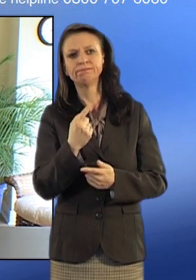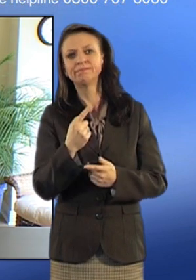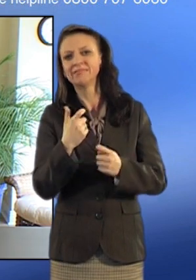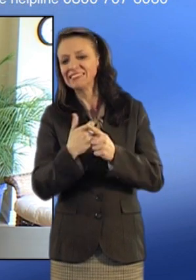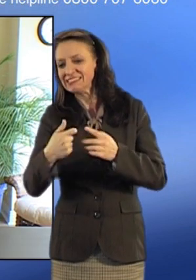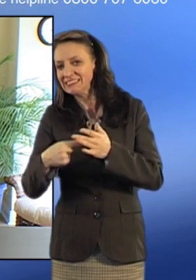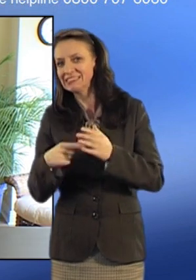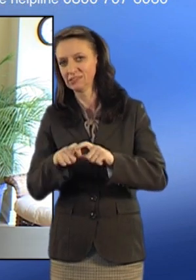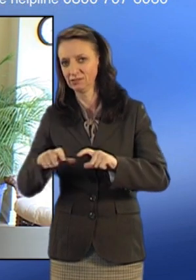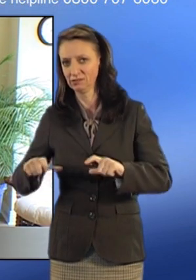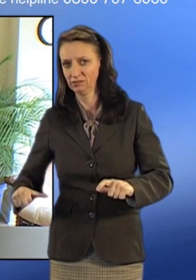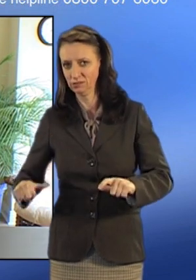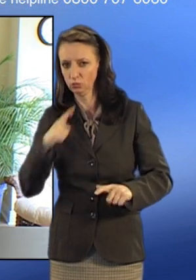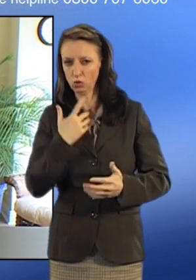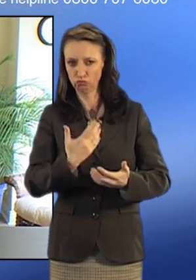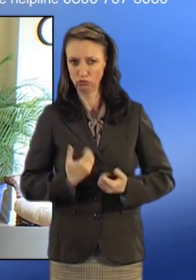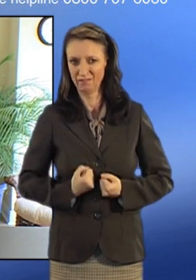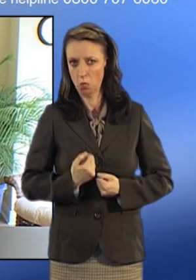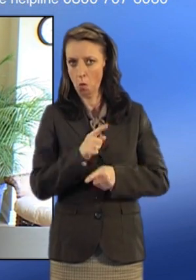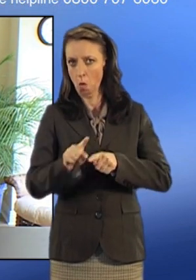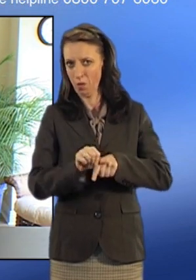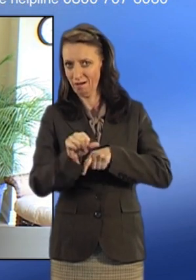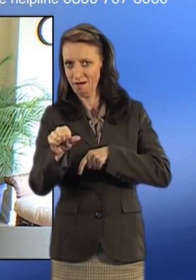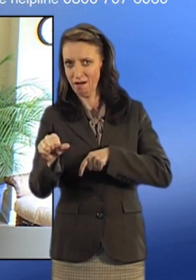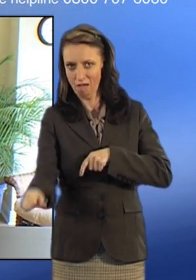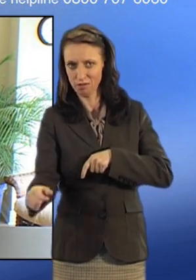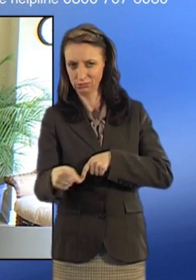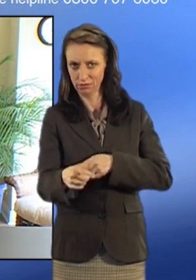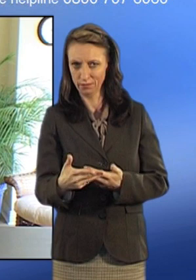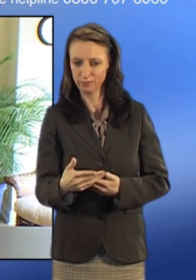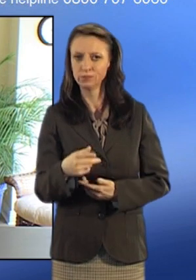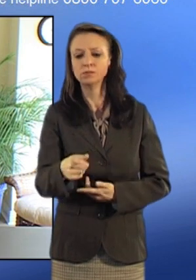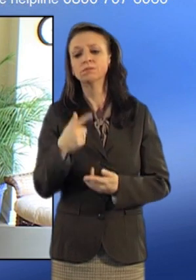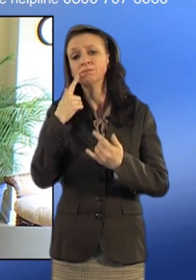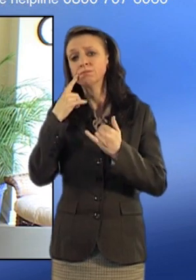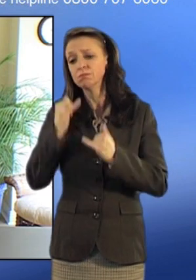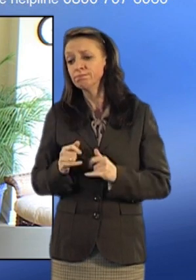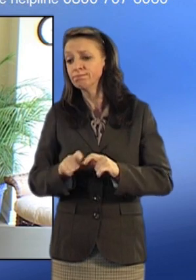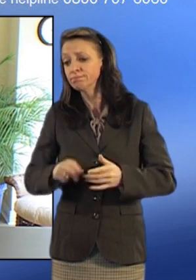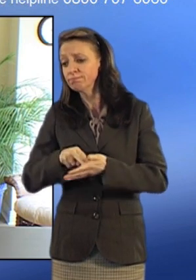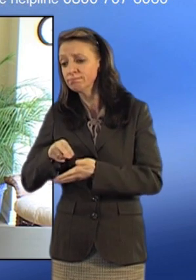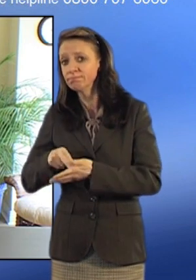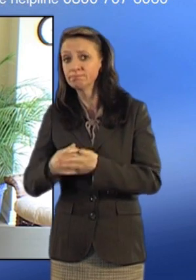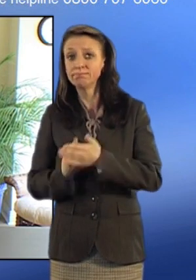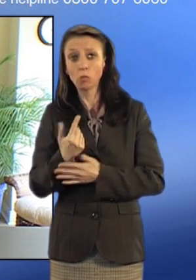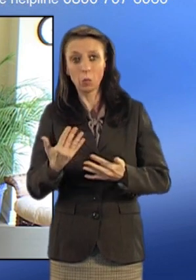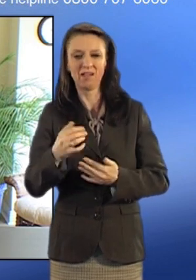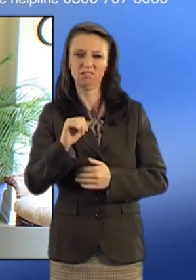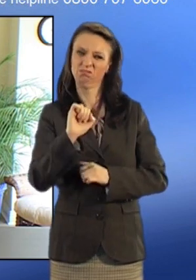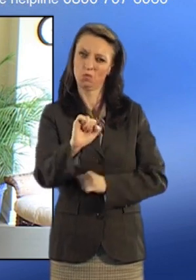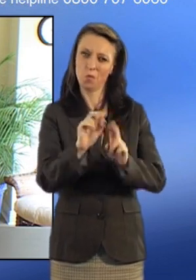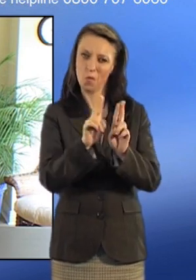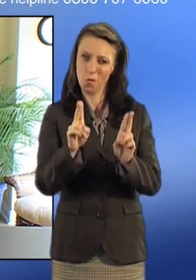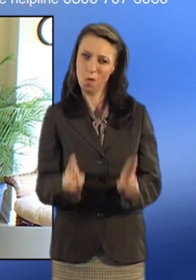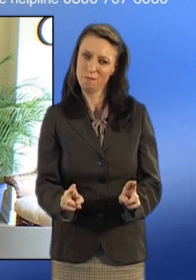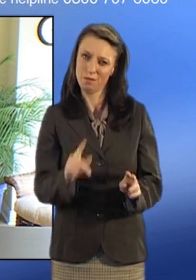your invitation letter. The screening kit is designed to be done in the privacy of your own home. It contains a